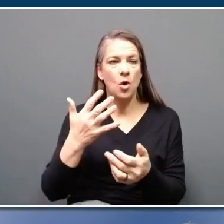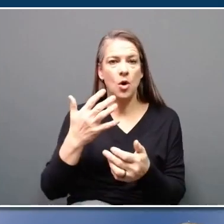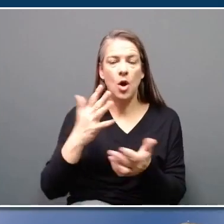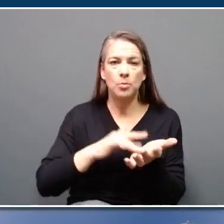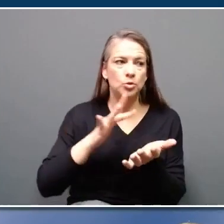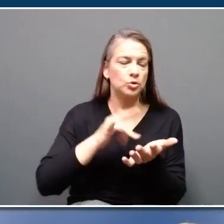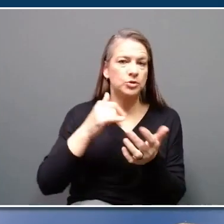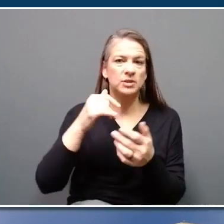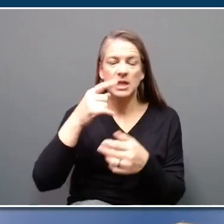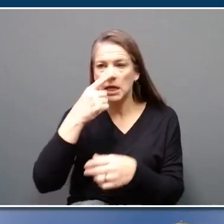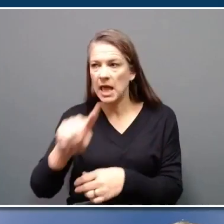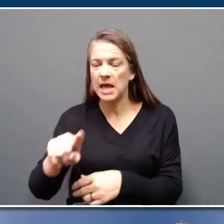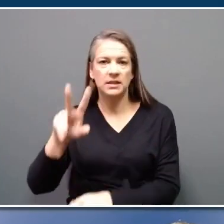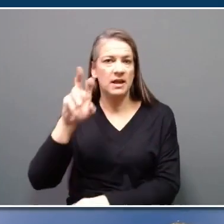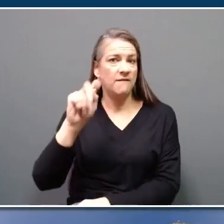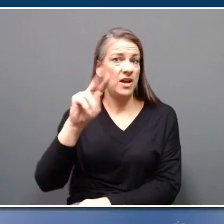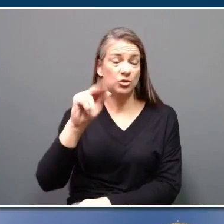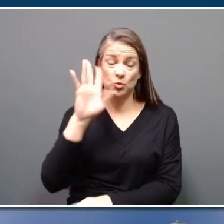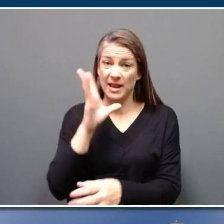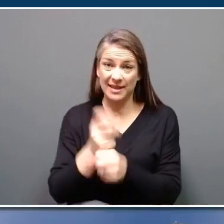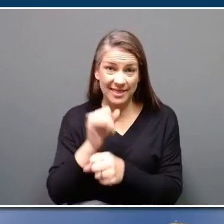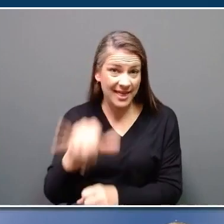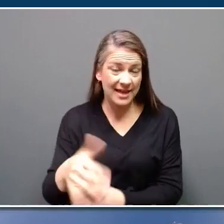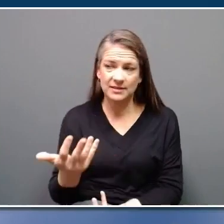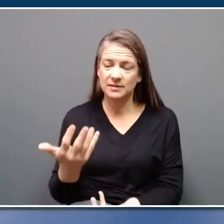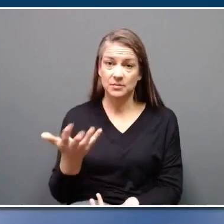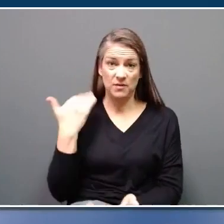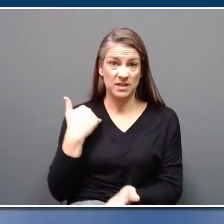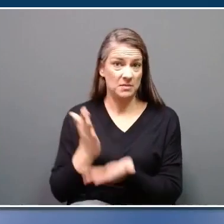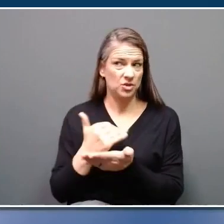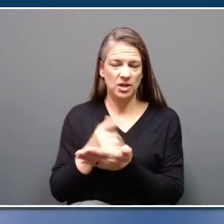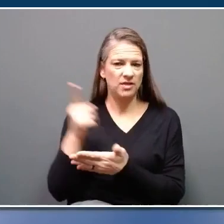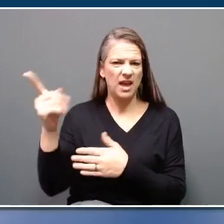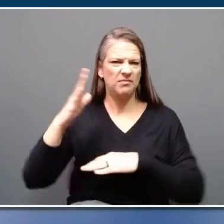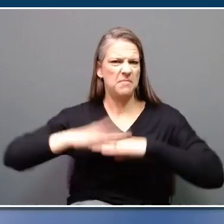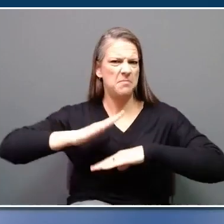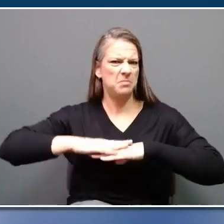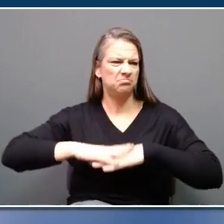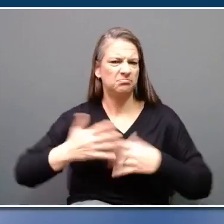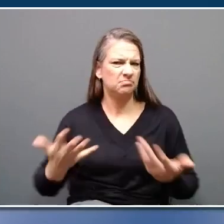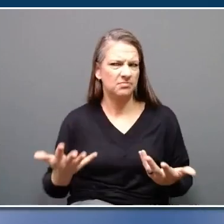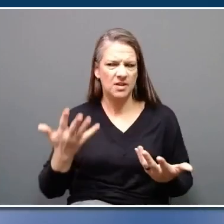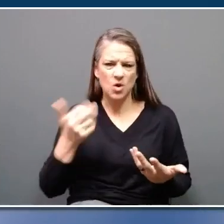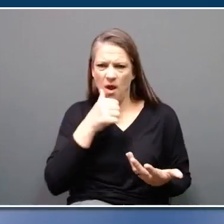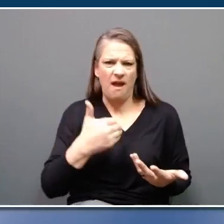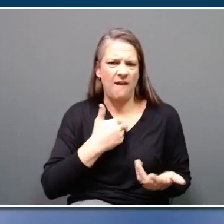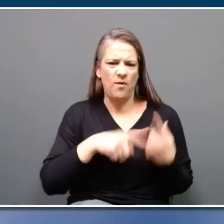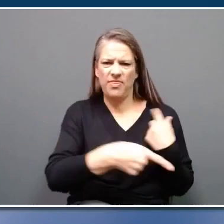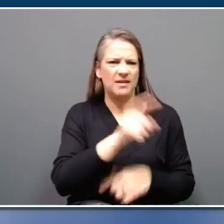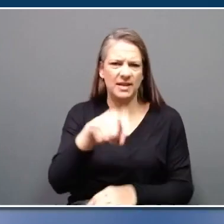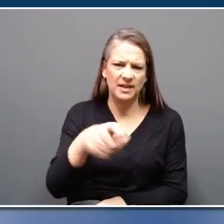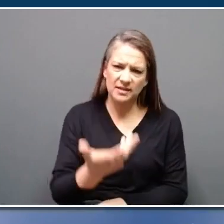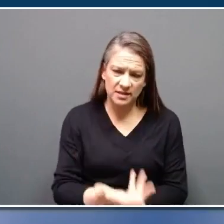that they need and that previous budgets recognized were really the bare minimum for what they should have. We will get